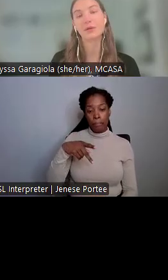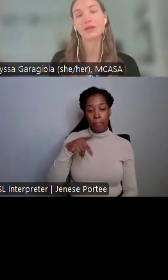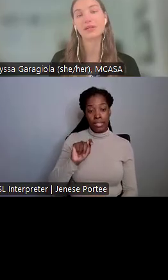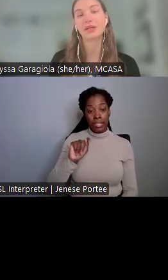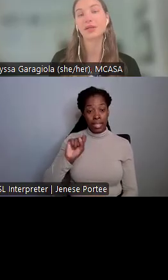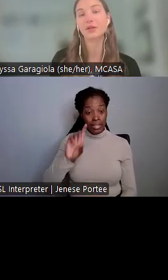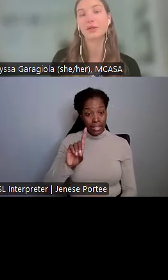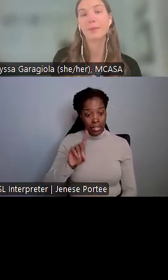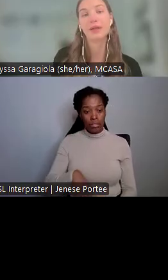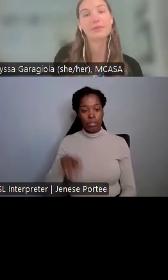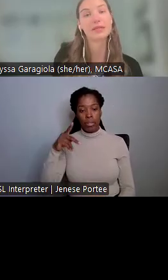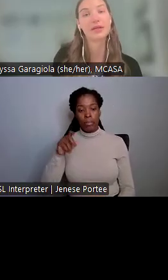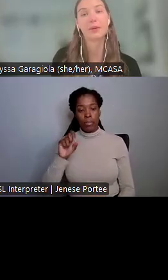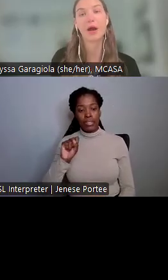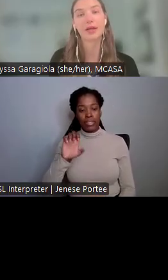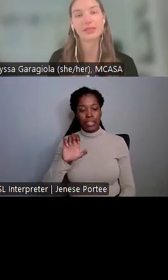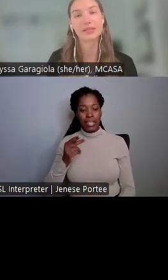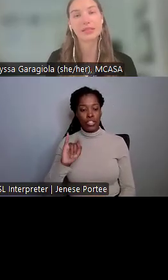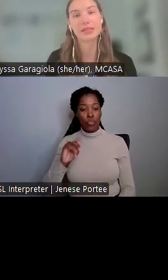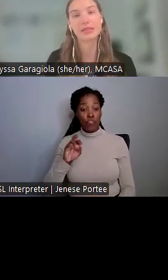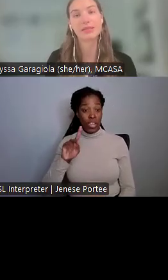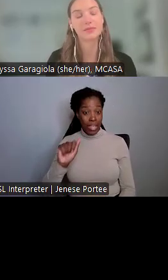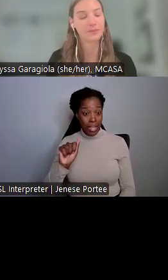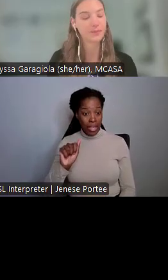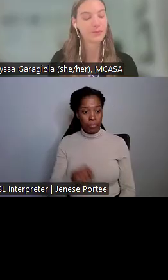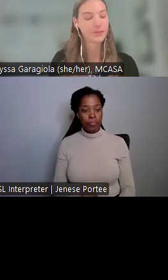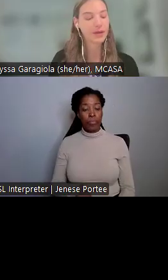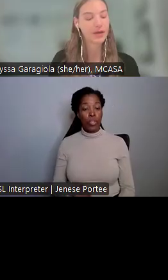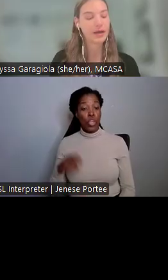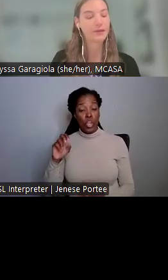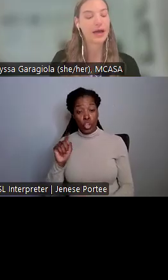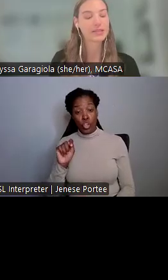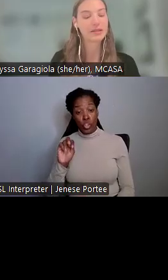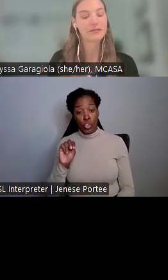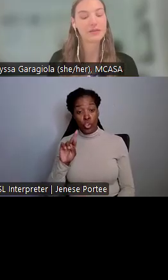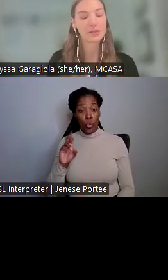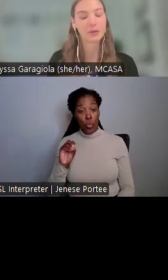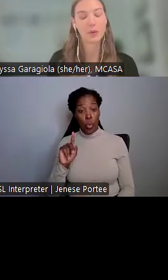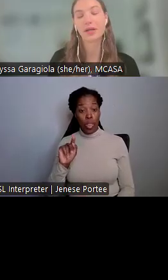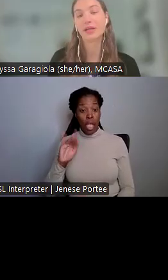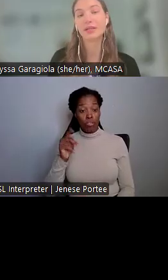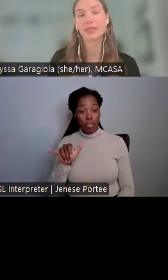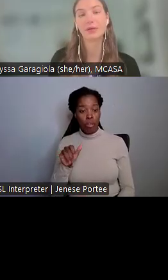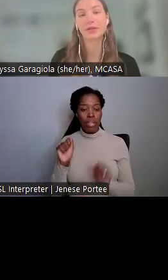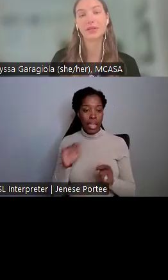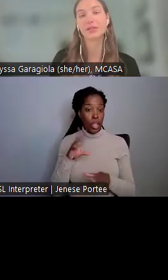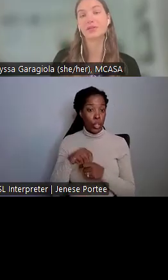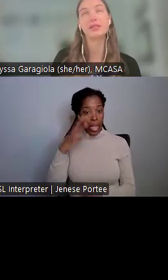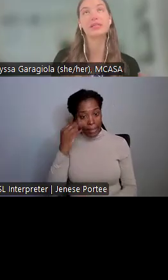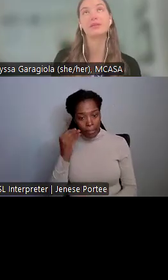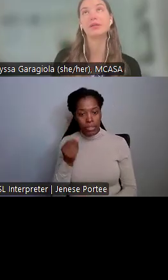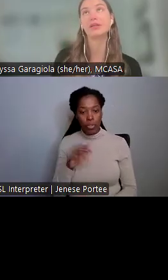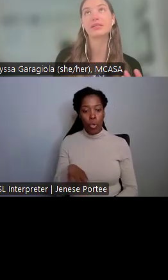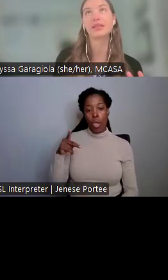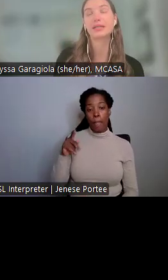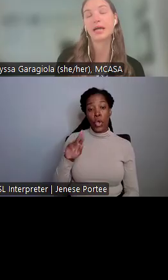Neurological disabilities can include epilepsy or Parkinson's disease. And lastly, invisible or hidden disabilities. So